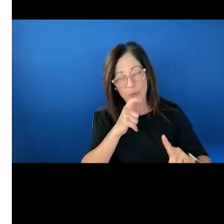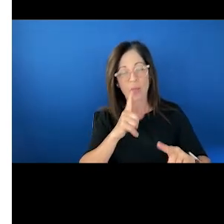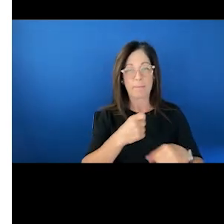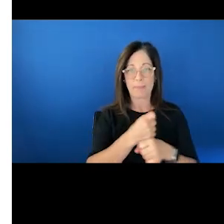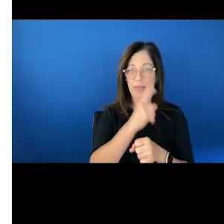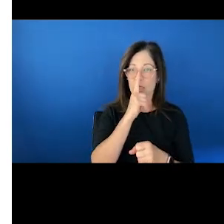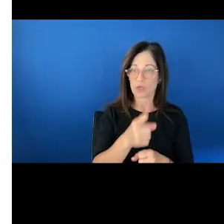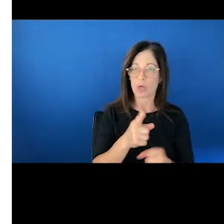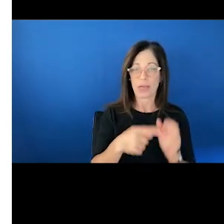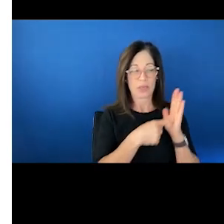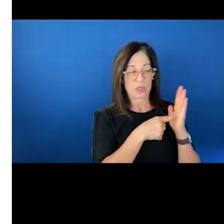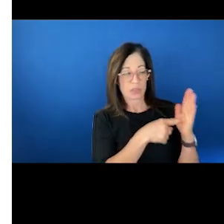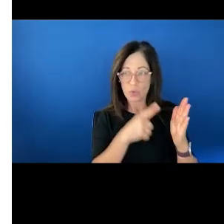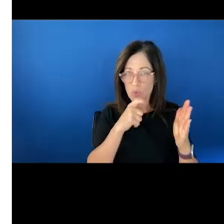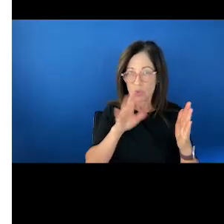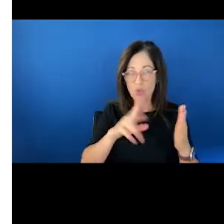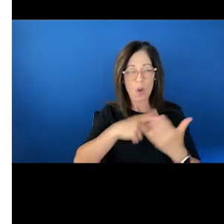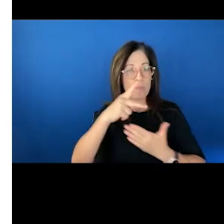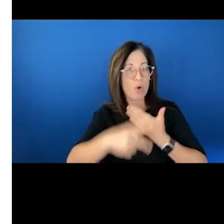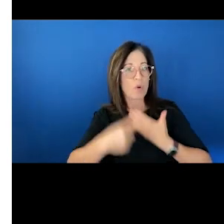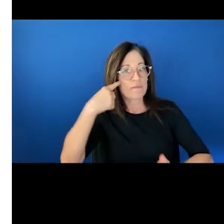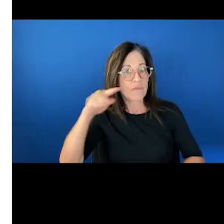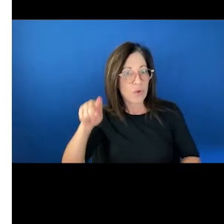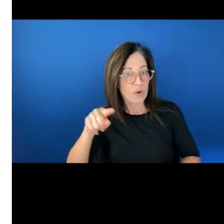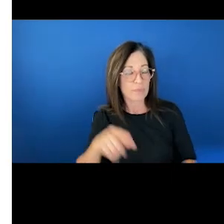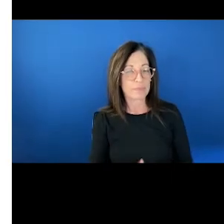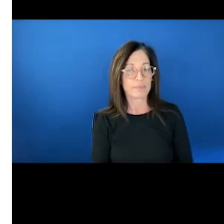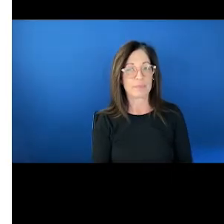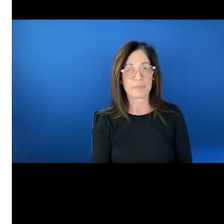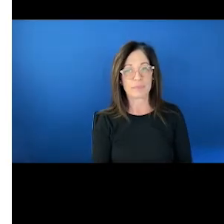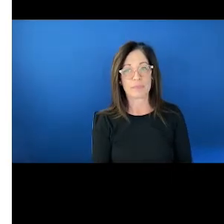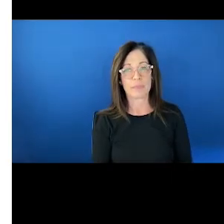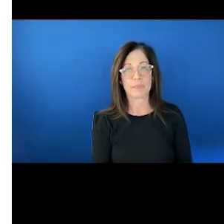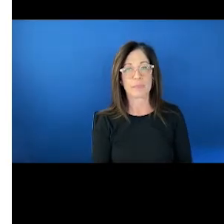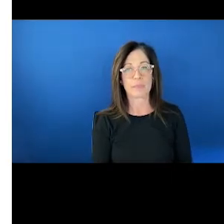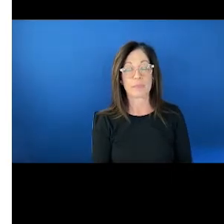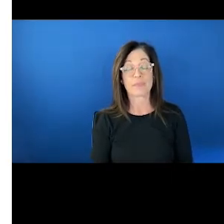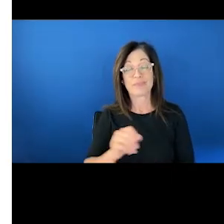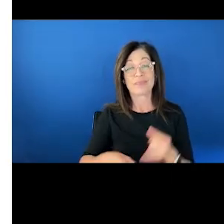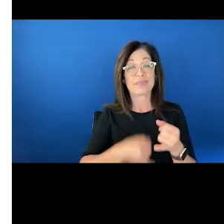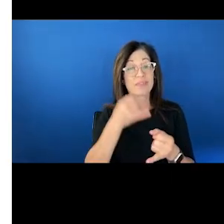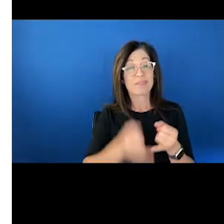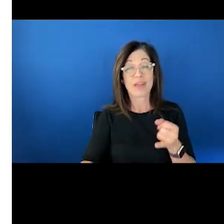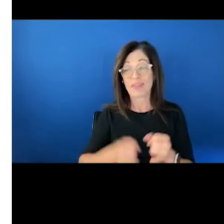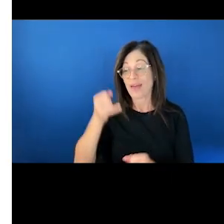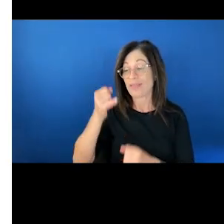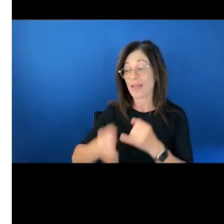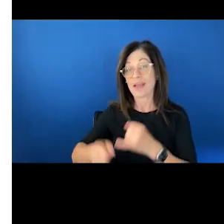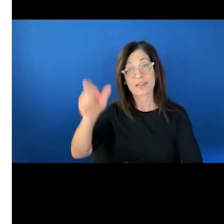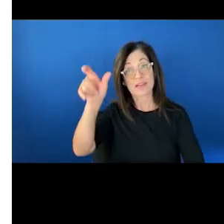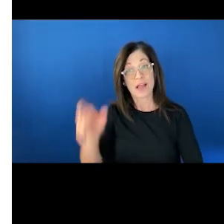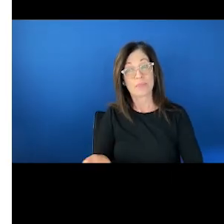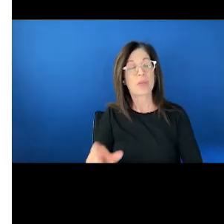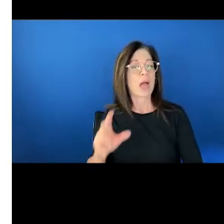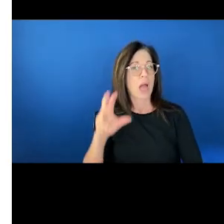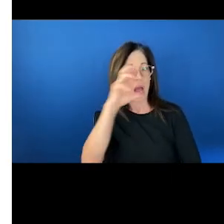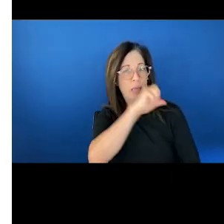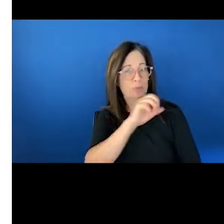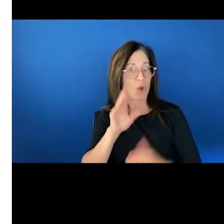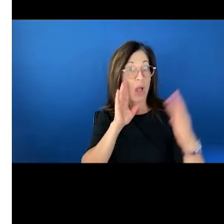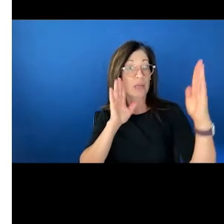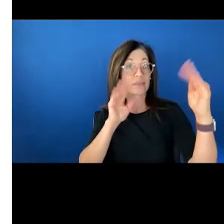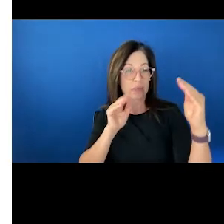and make sure it reflects who your program is intended to serve. And finally, in the last column, estimate